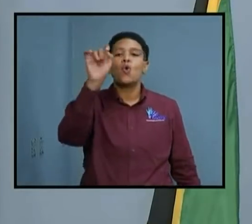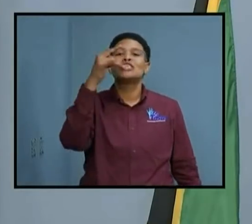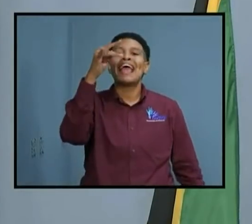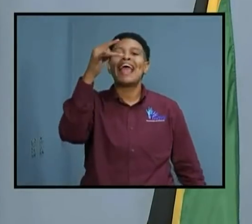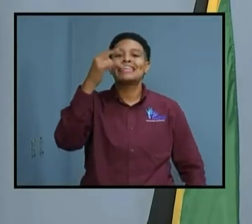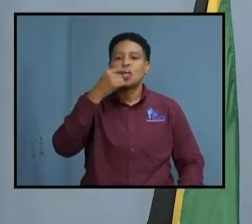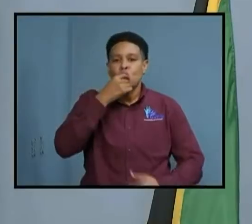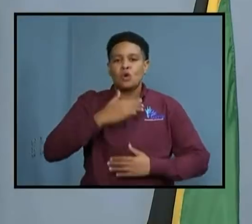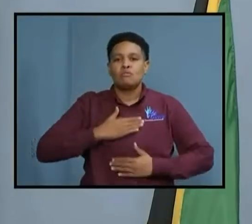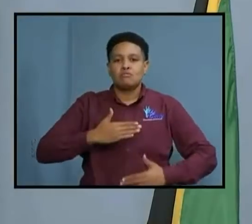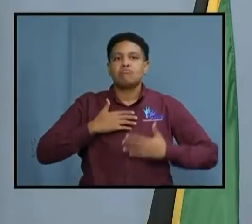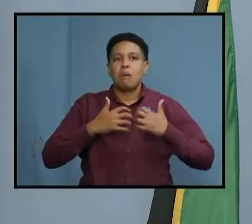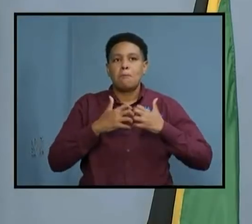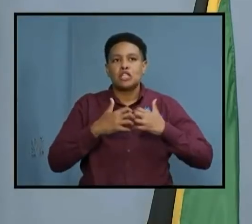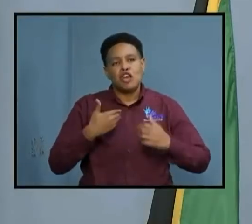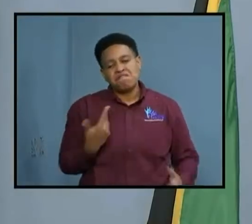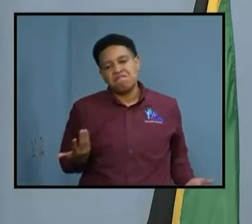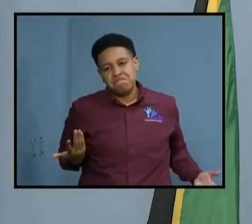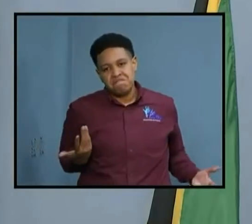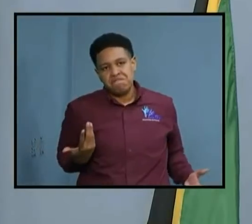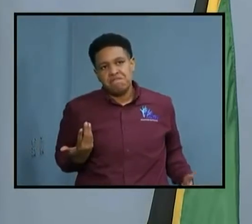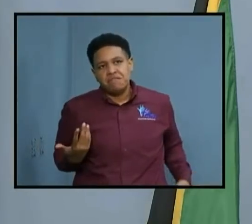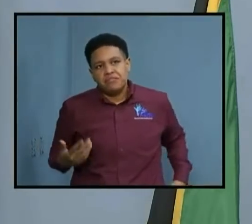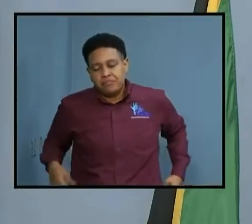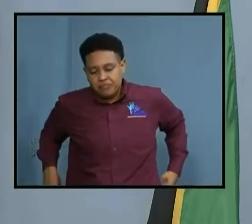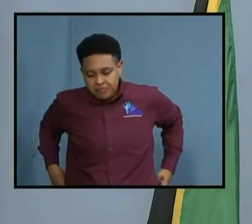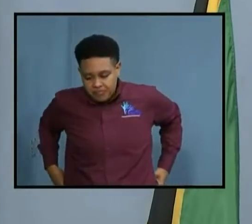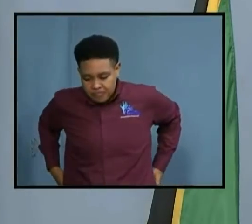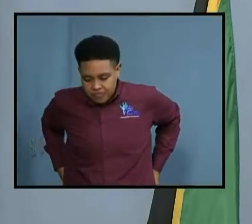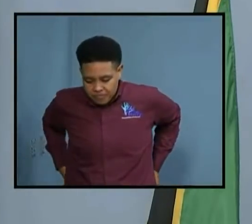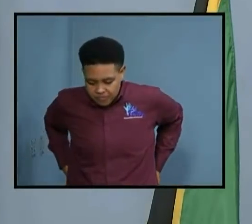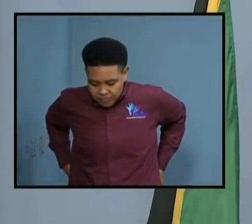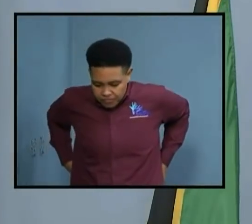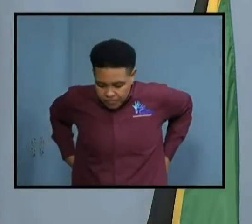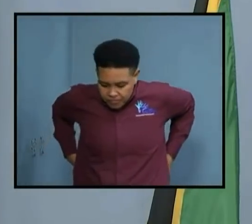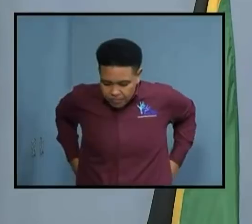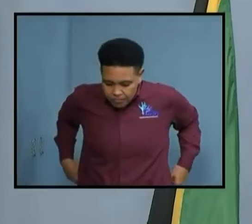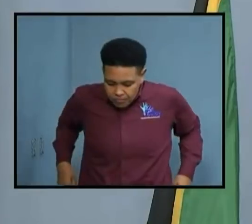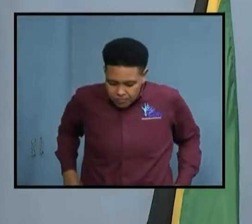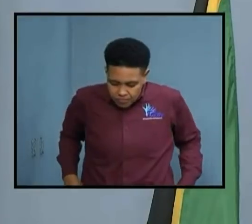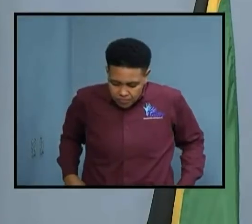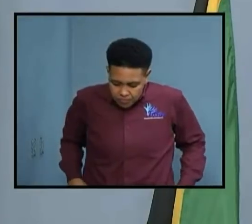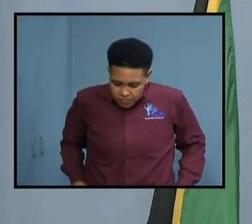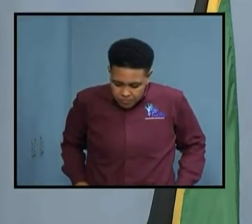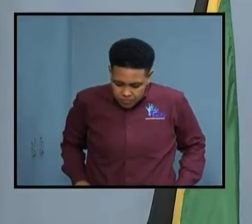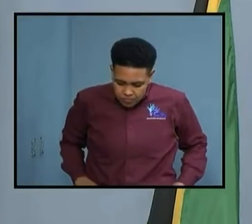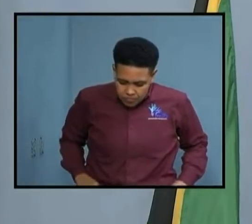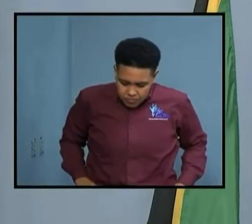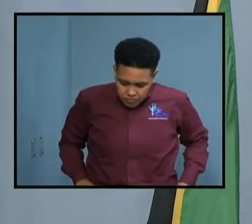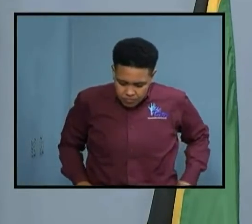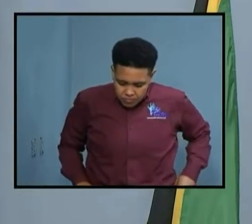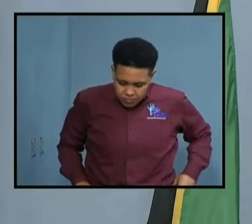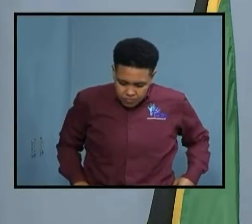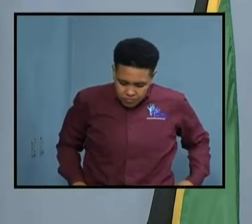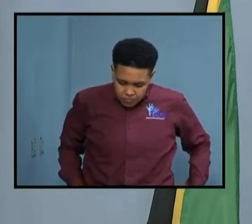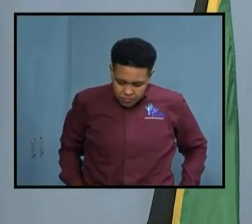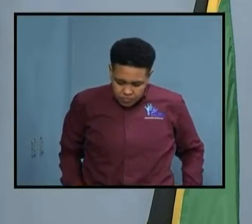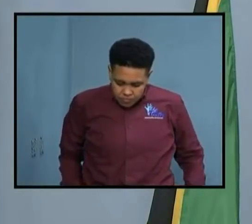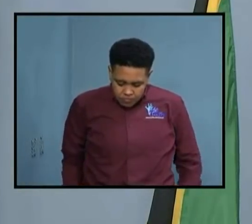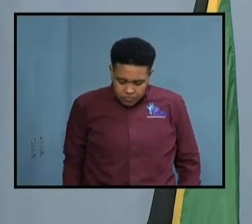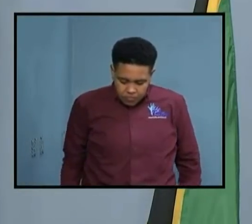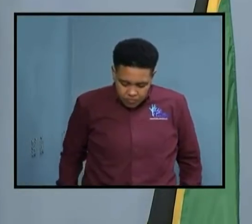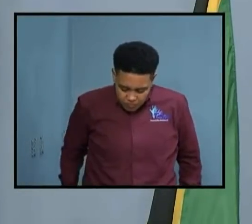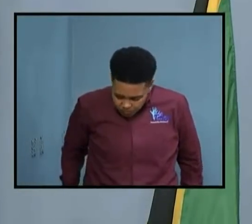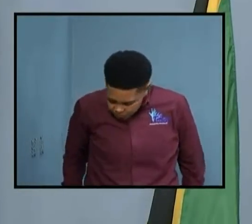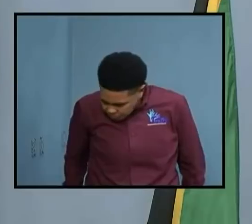118 ventilators. Now, again, I say, when we started on this in preparation for